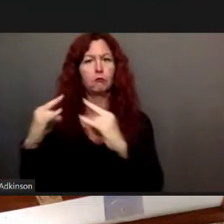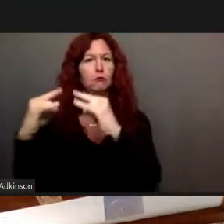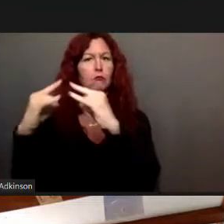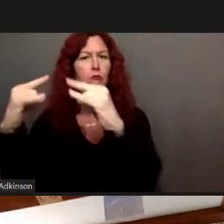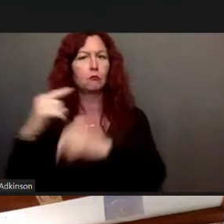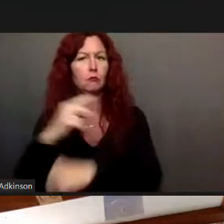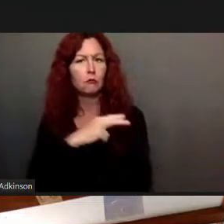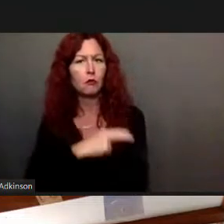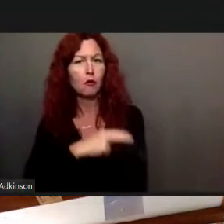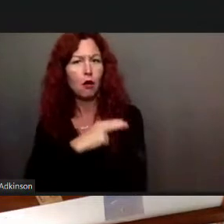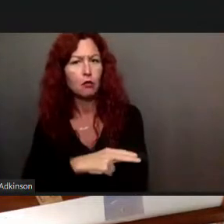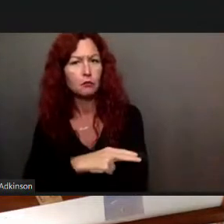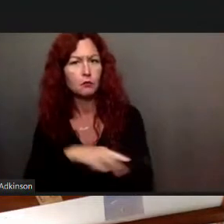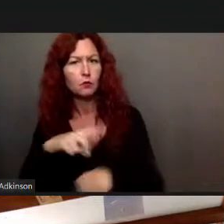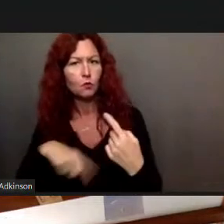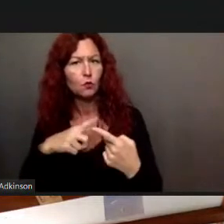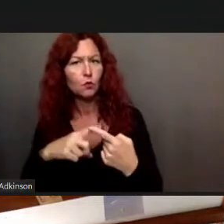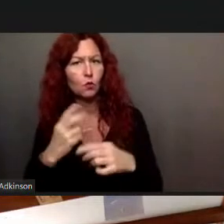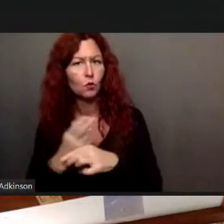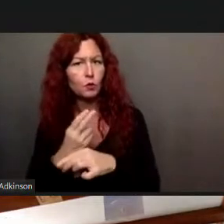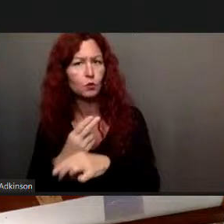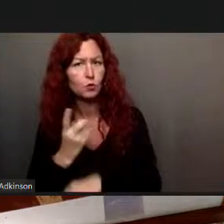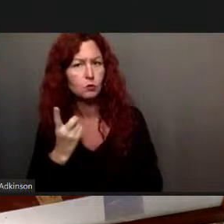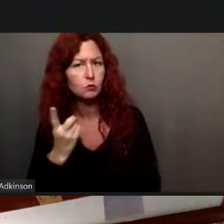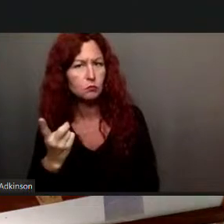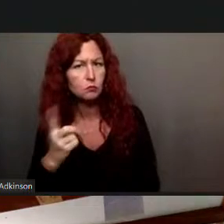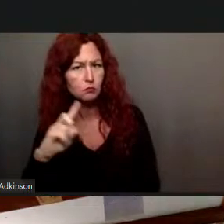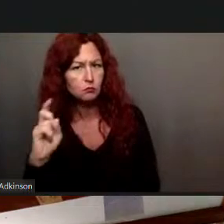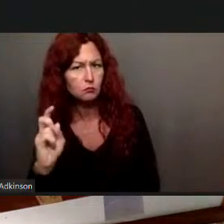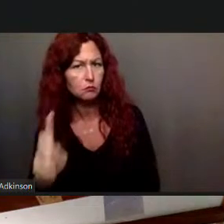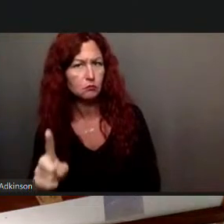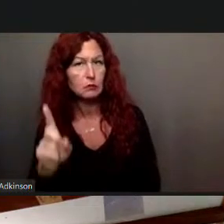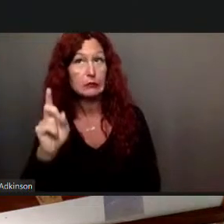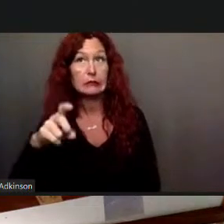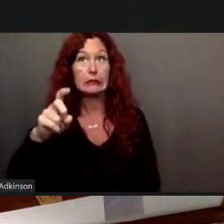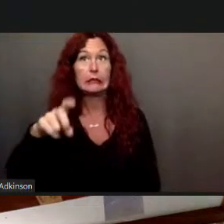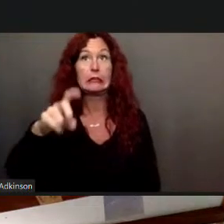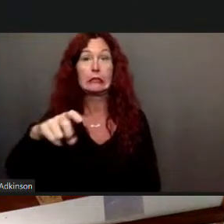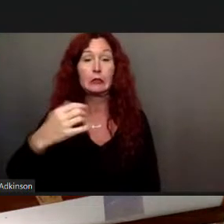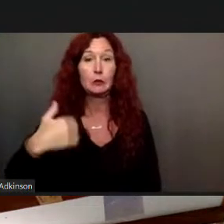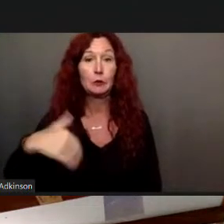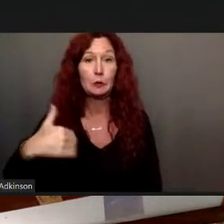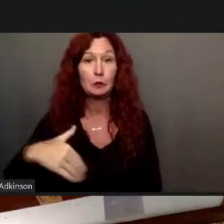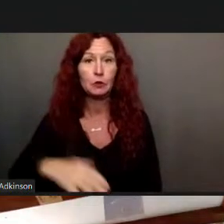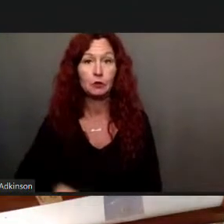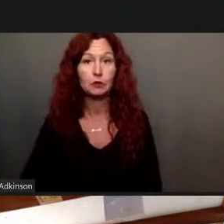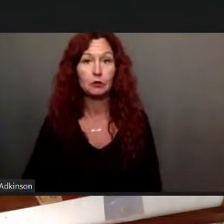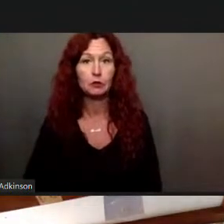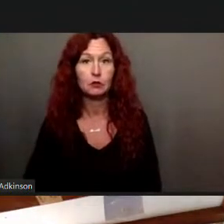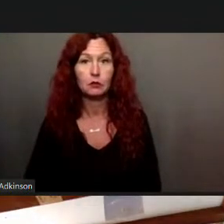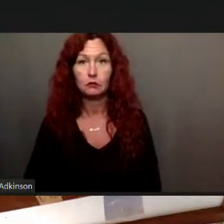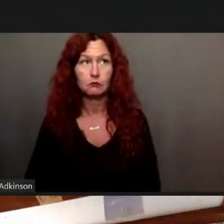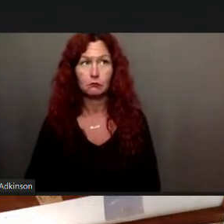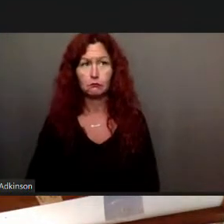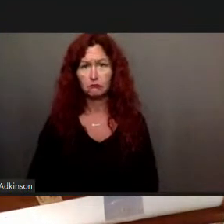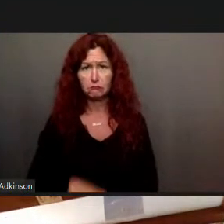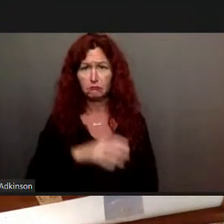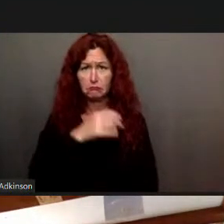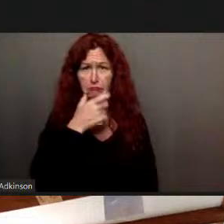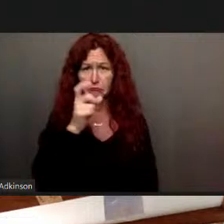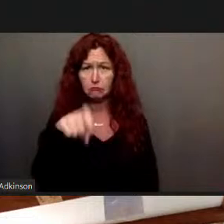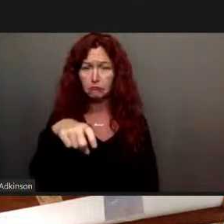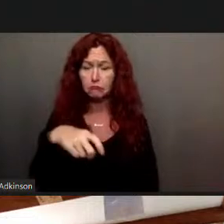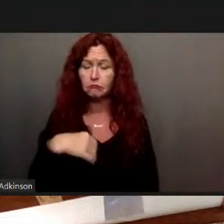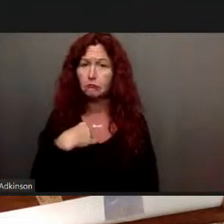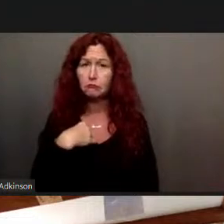wondering, like, at what point do you determine the need for more beds? I don't determine a need for more beds right now. We